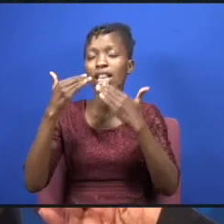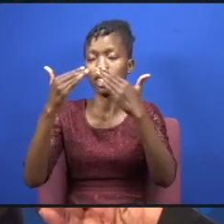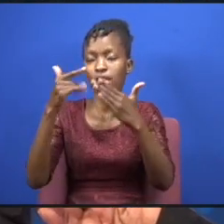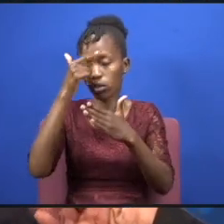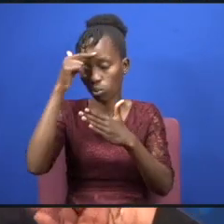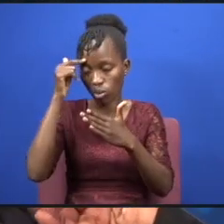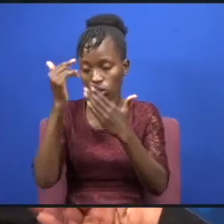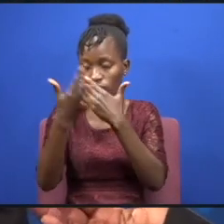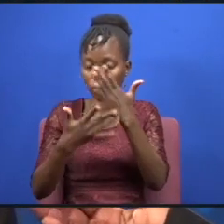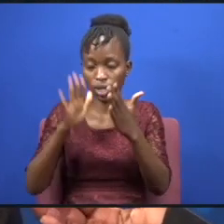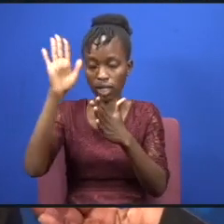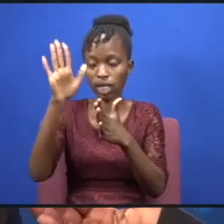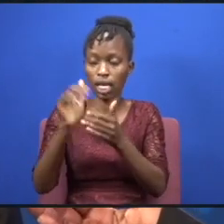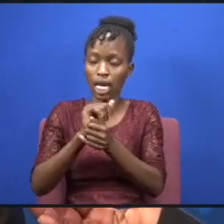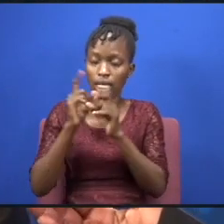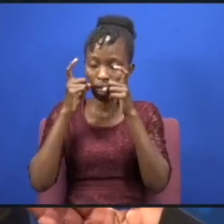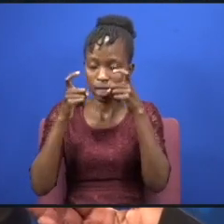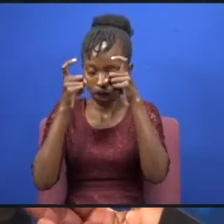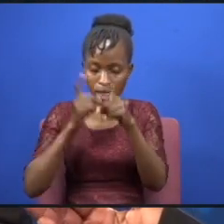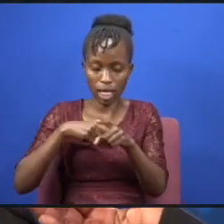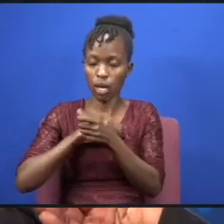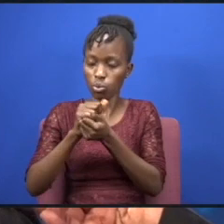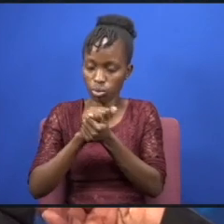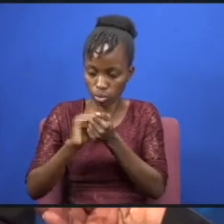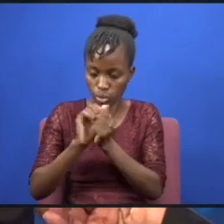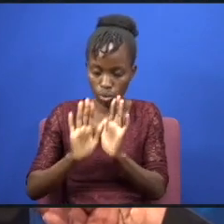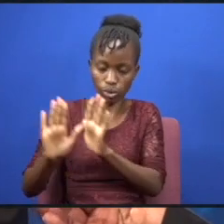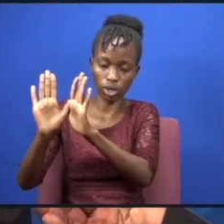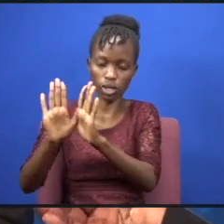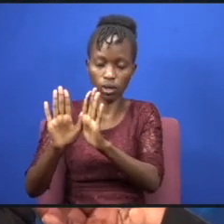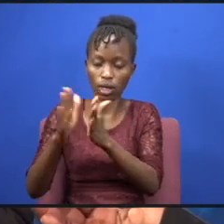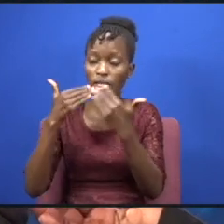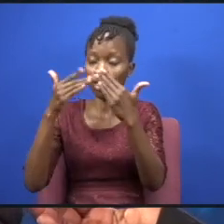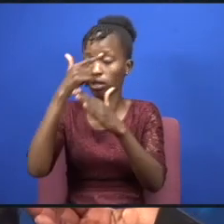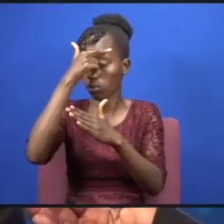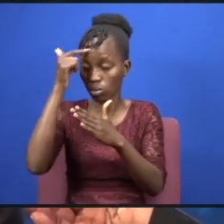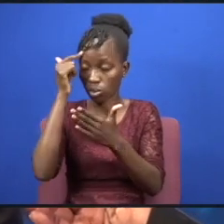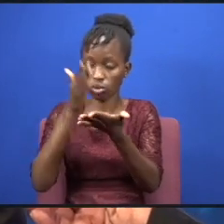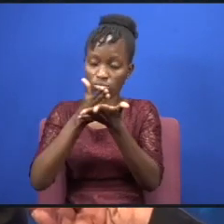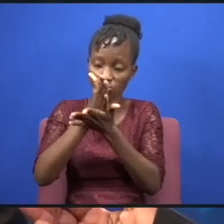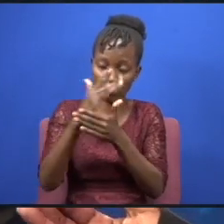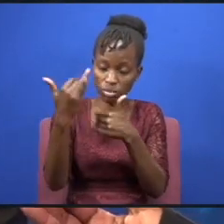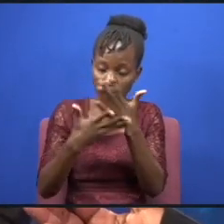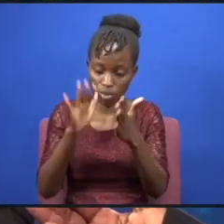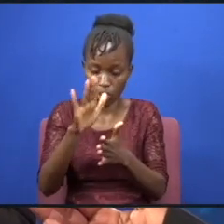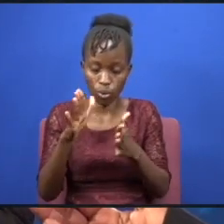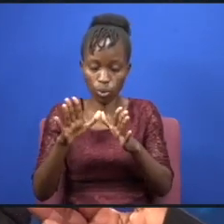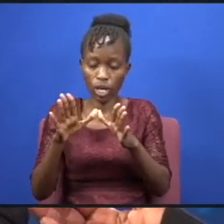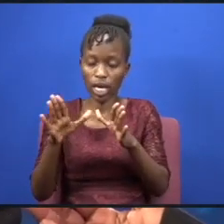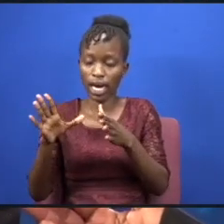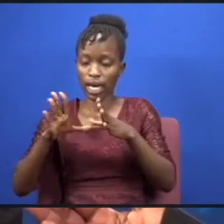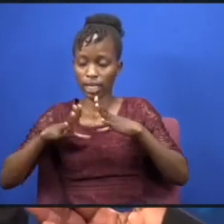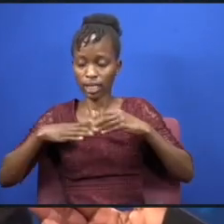his blood our sins are washed away. We thank you that by that blood we've been adopted into the family. We have